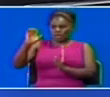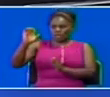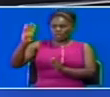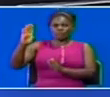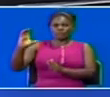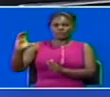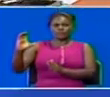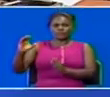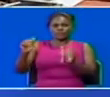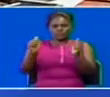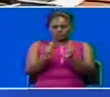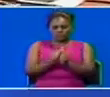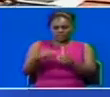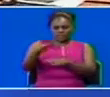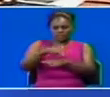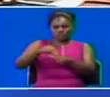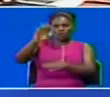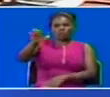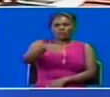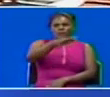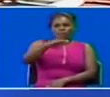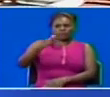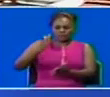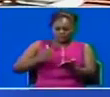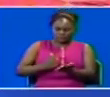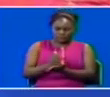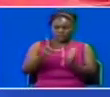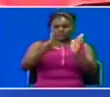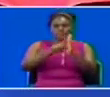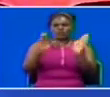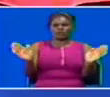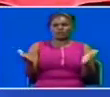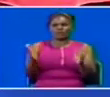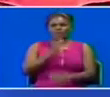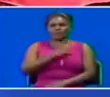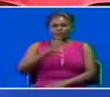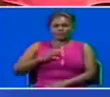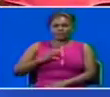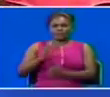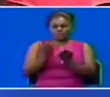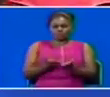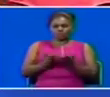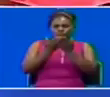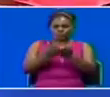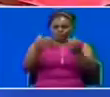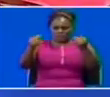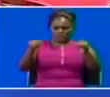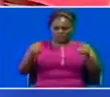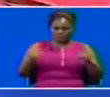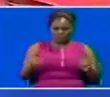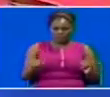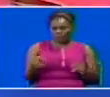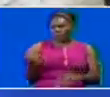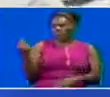IEBC together with the National Assembly Justice and Legal Affairs Committee to facilitate implementation of